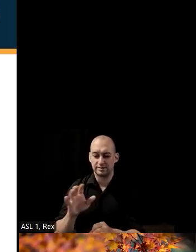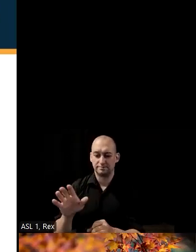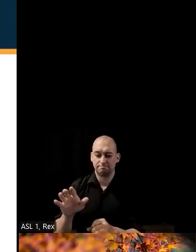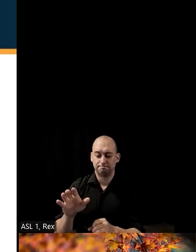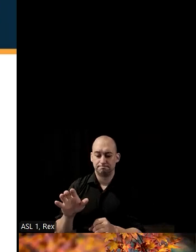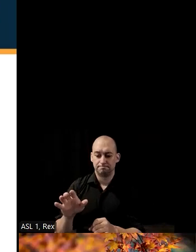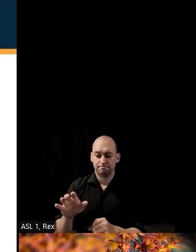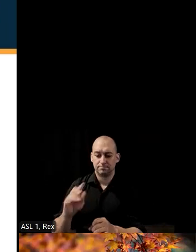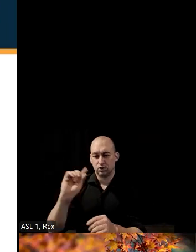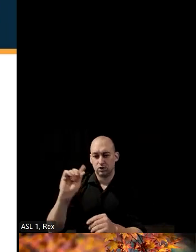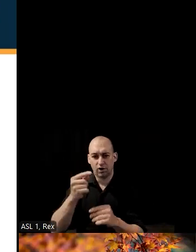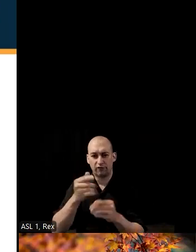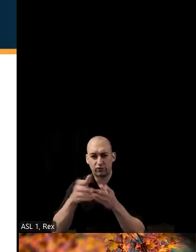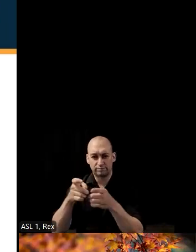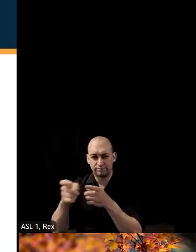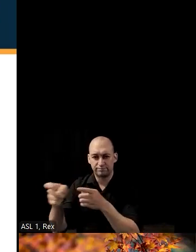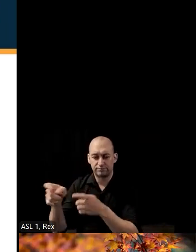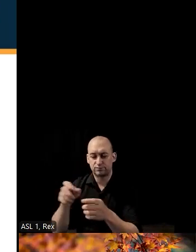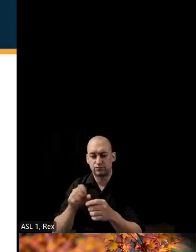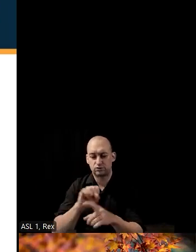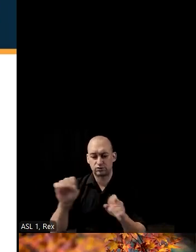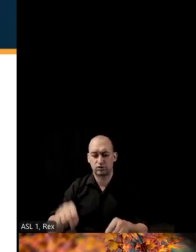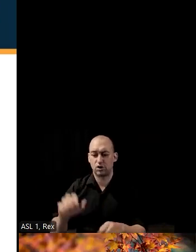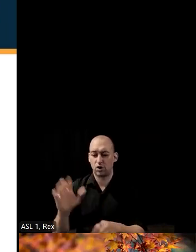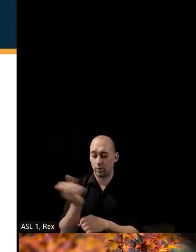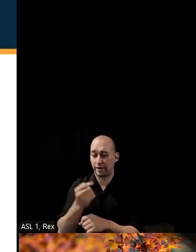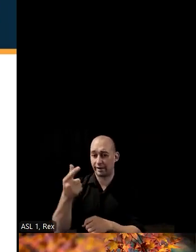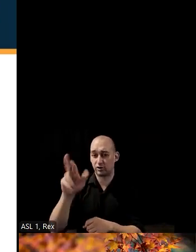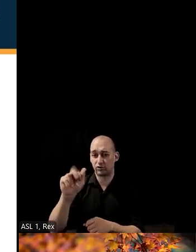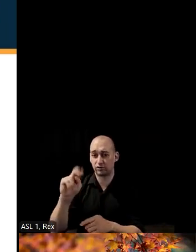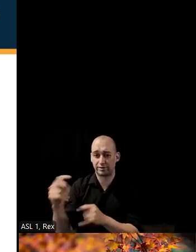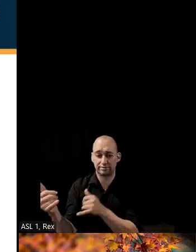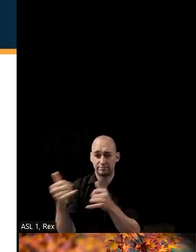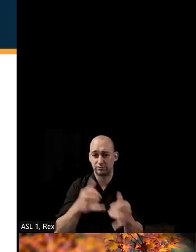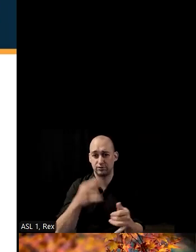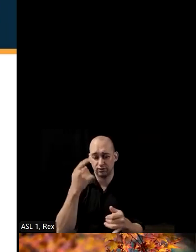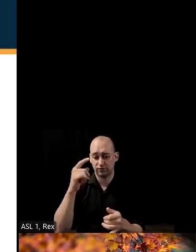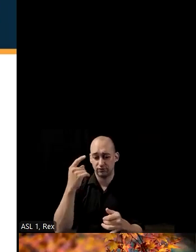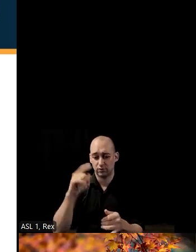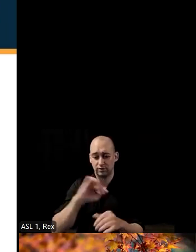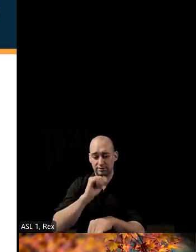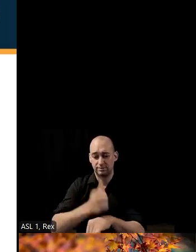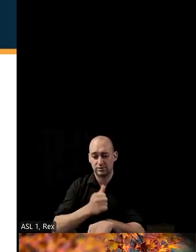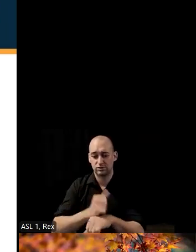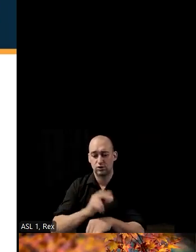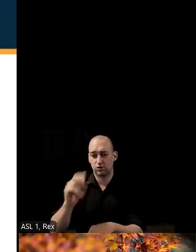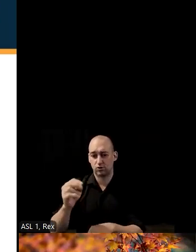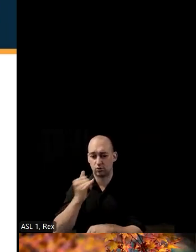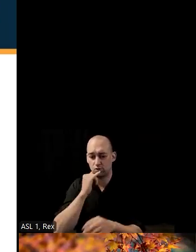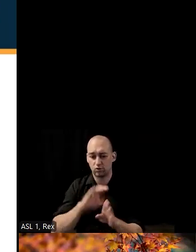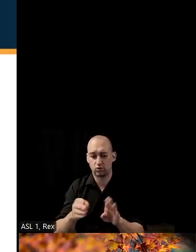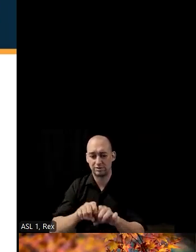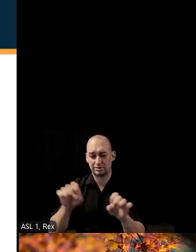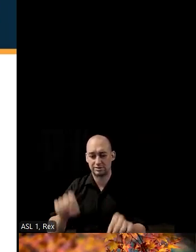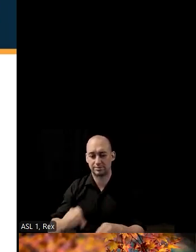receive a grant from the Administration of Community Living for us to establish what we call the No Wrong Door System State